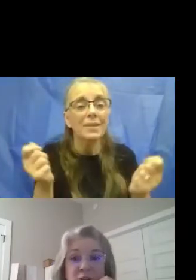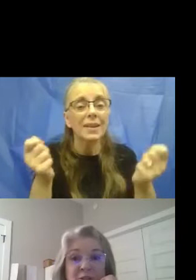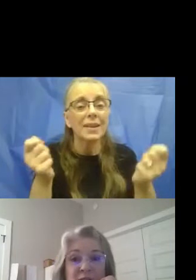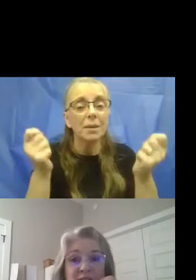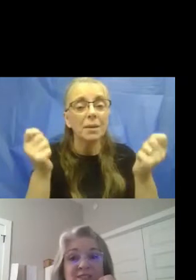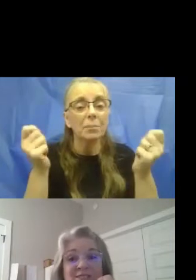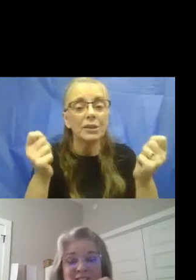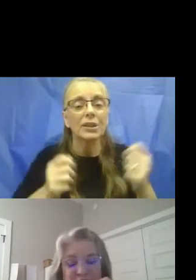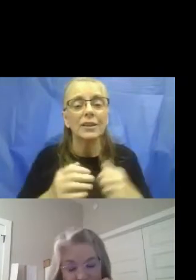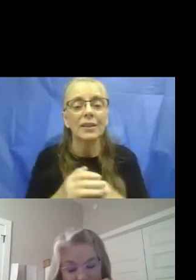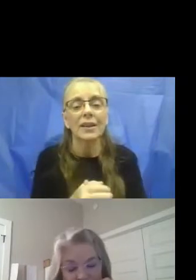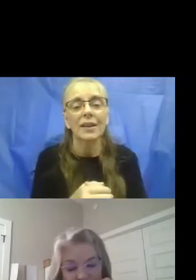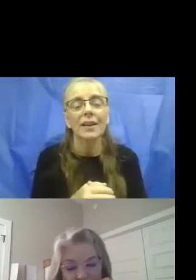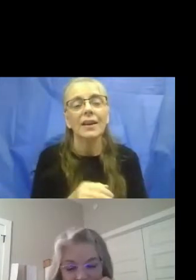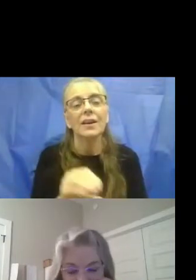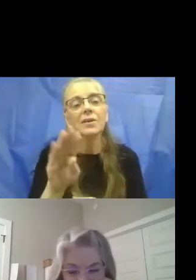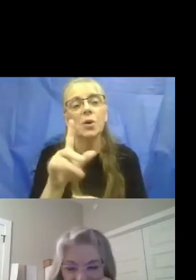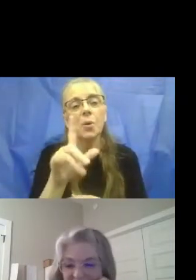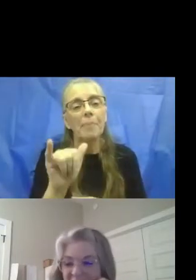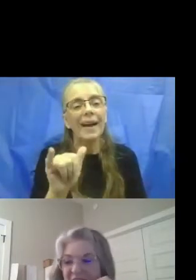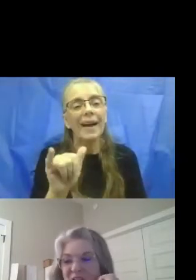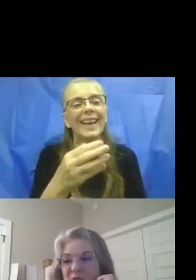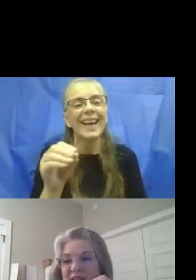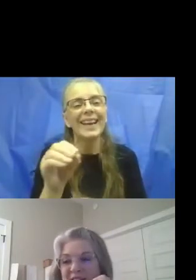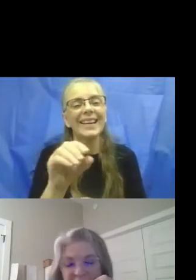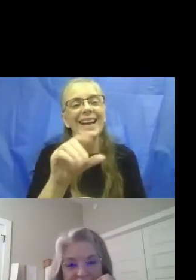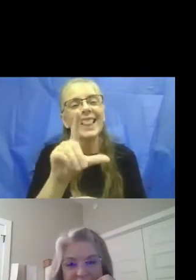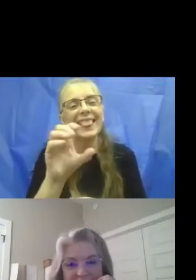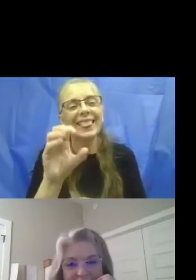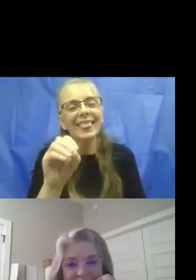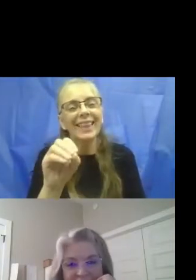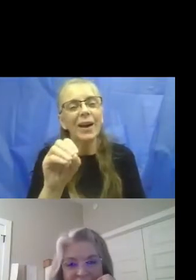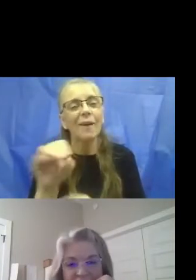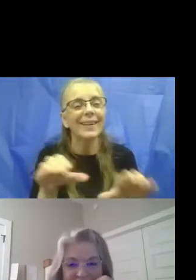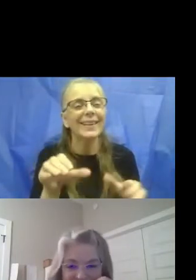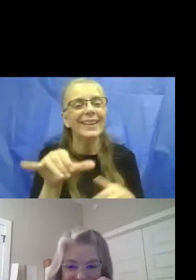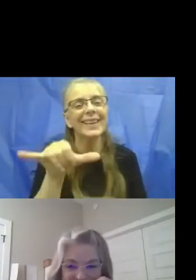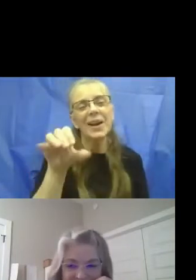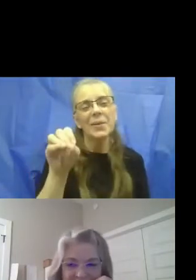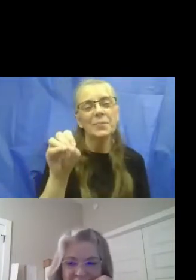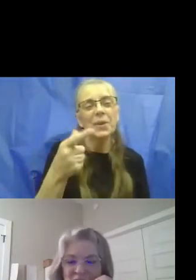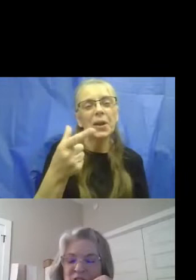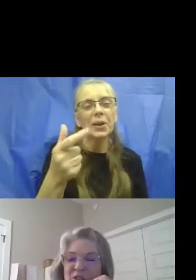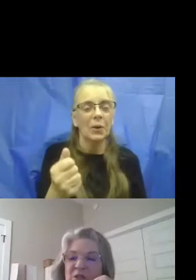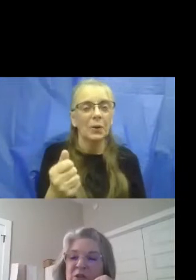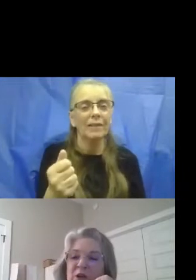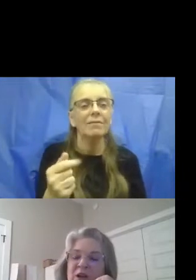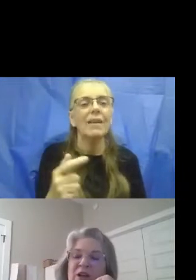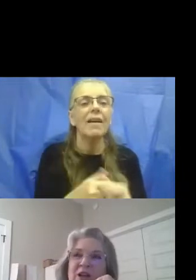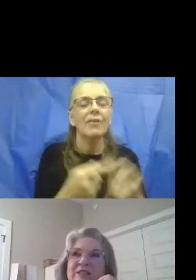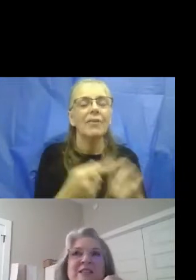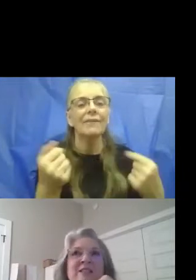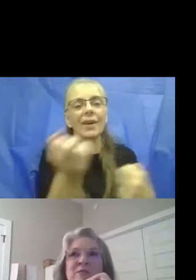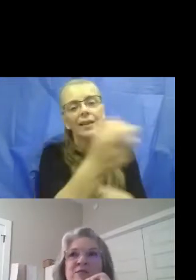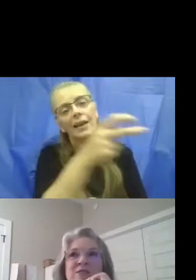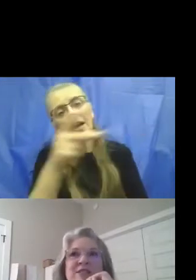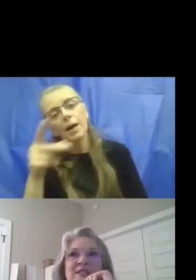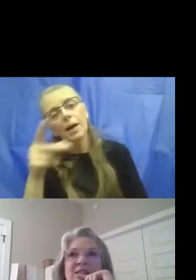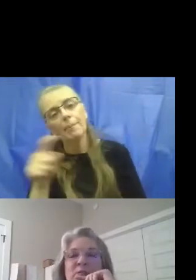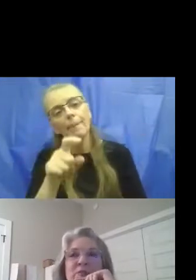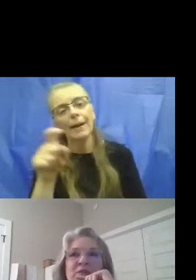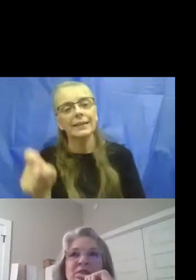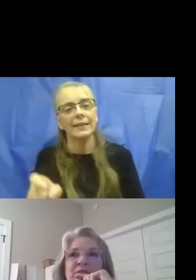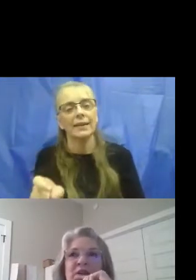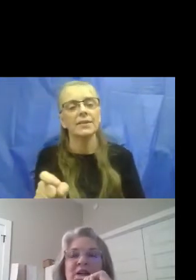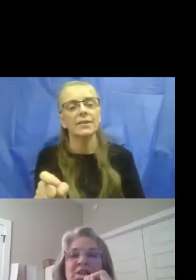did yoga with us on Zoom. When they came back to Austin, it was just